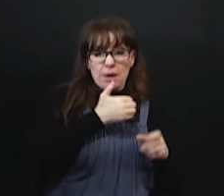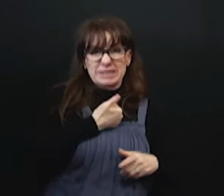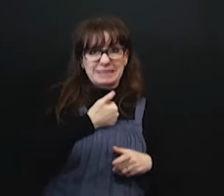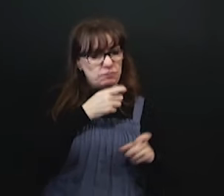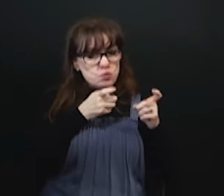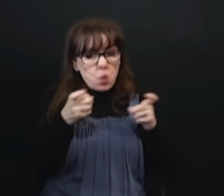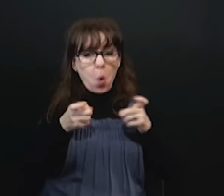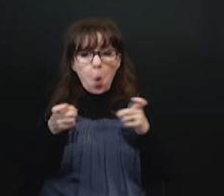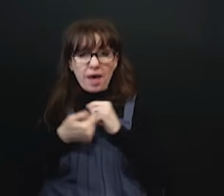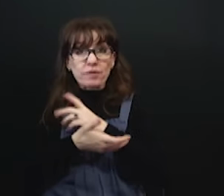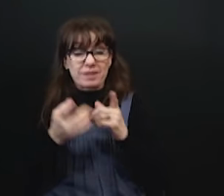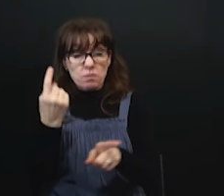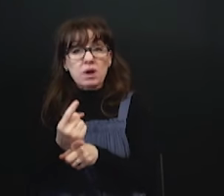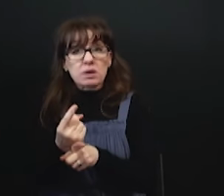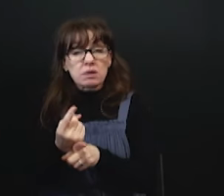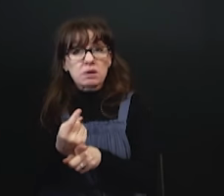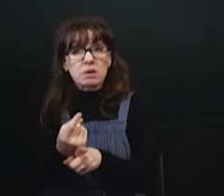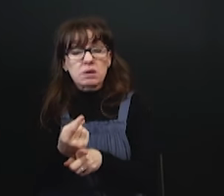ourselves, right?